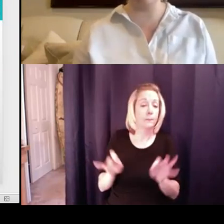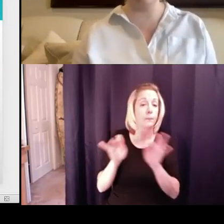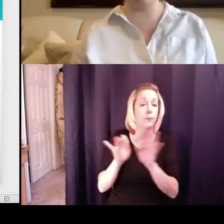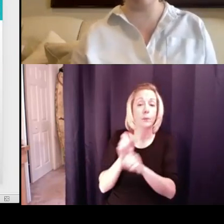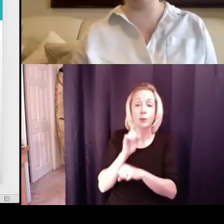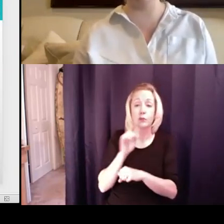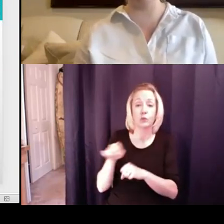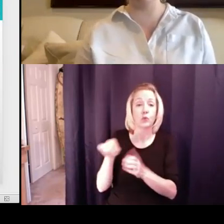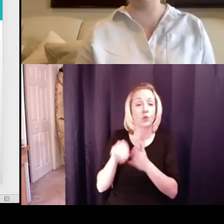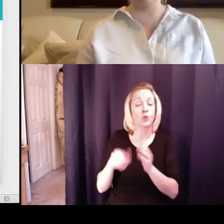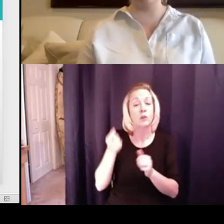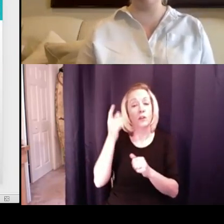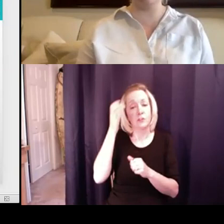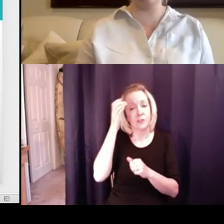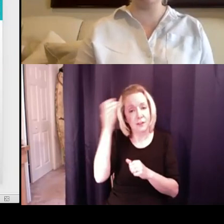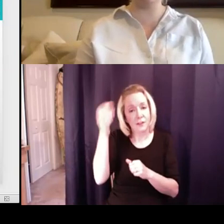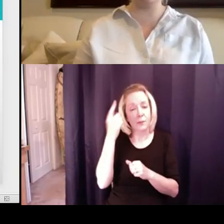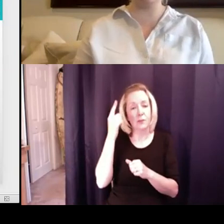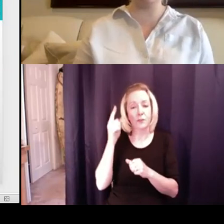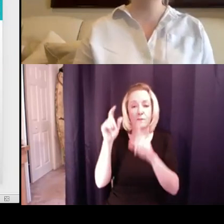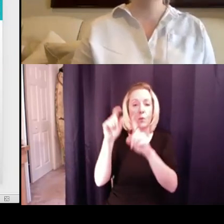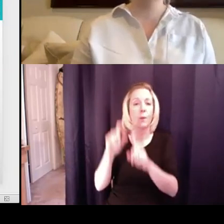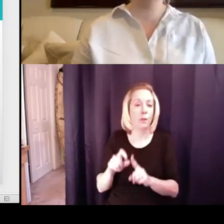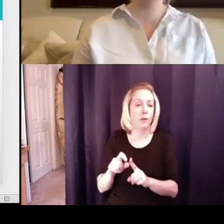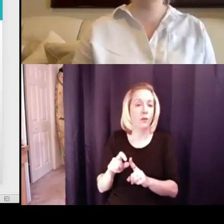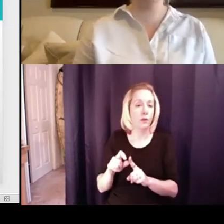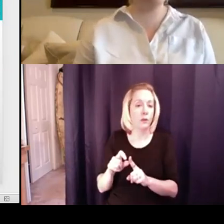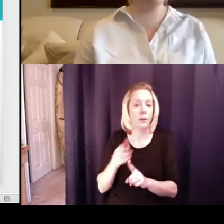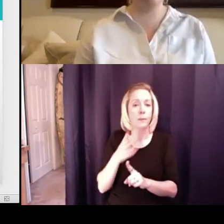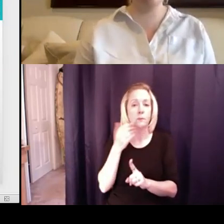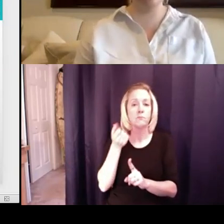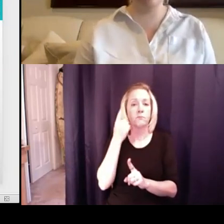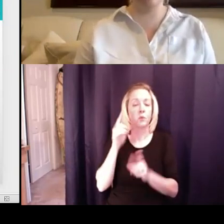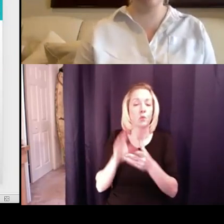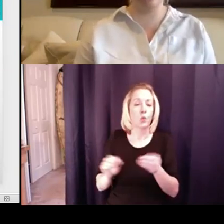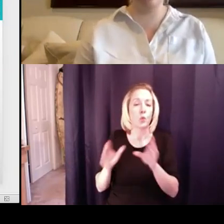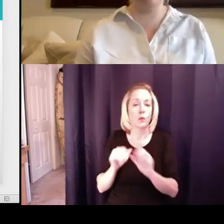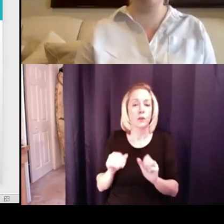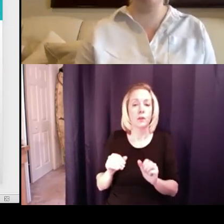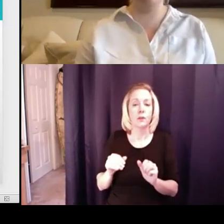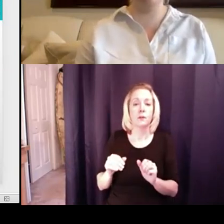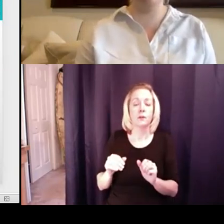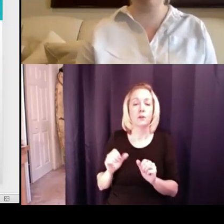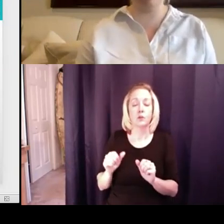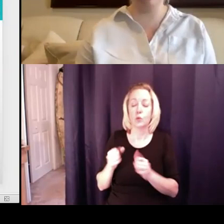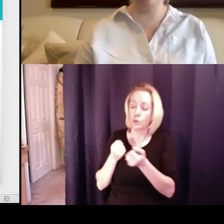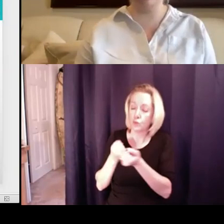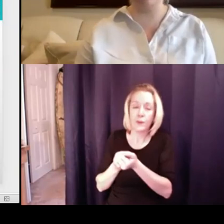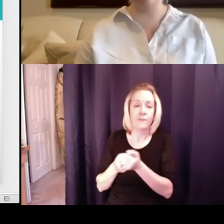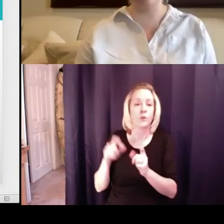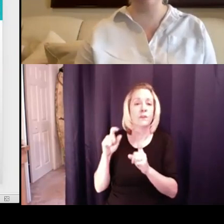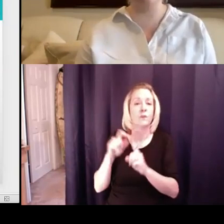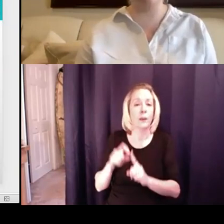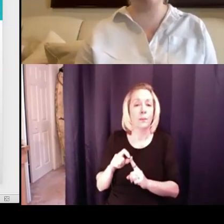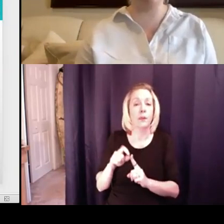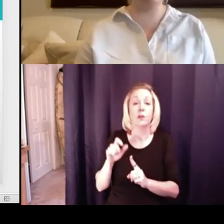concepts and vocabulary, right? So that they could really understand the story. So just reinforcing vocabulary within routines,